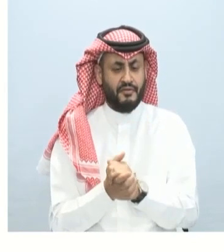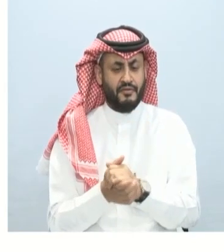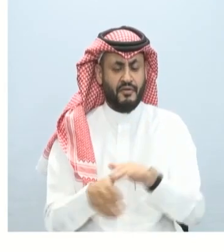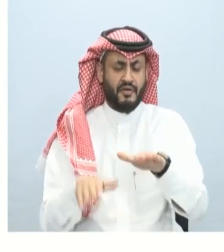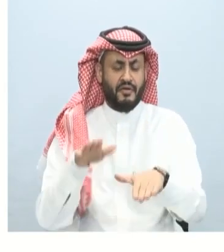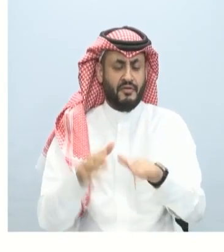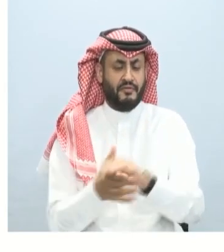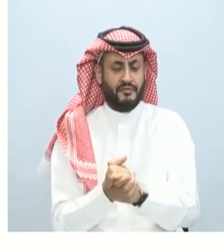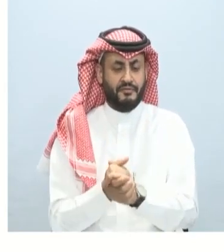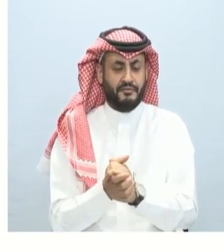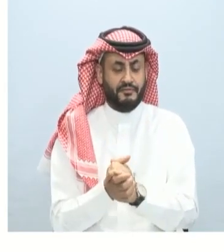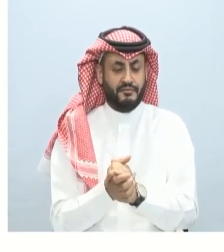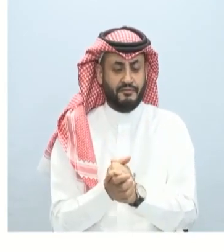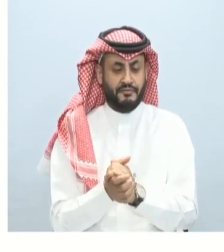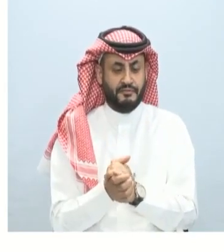more than the other.